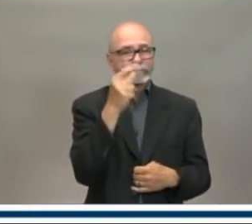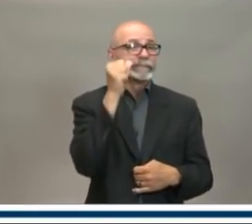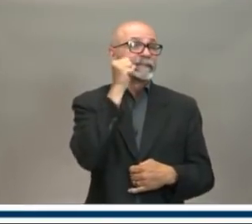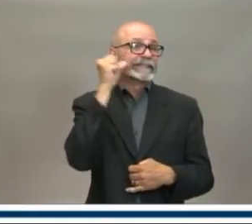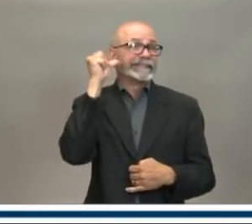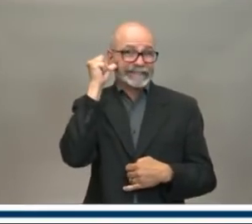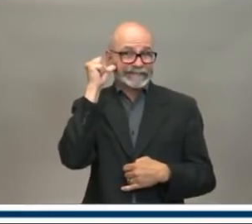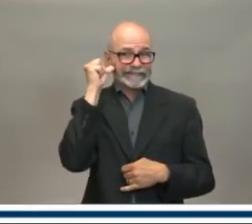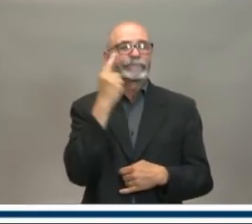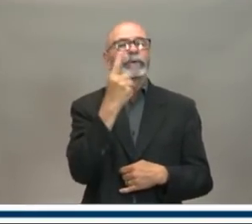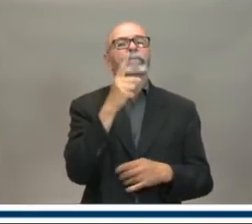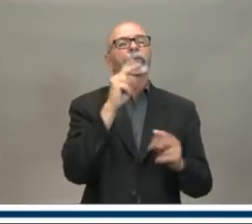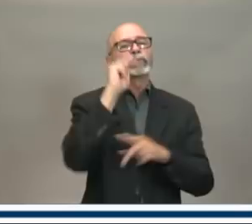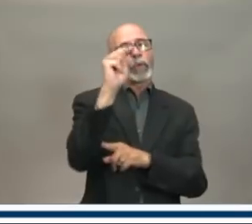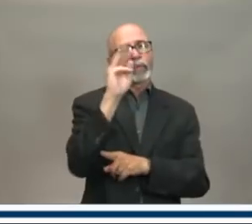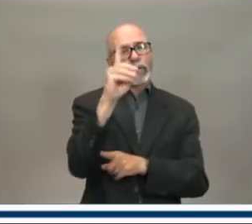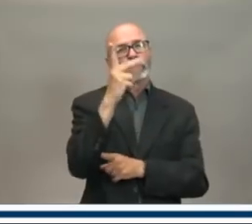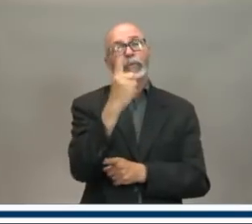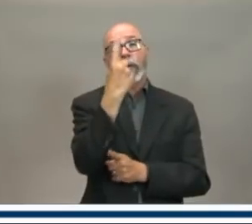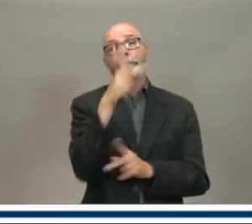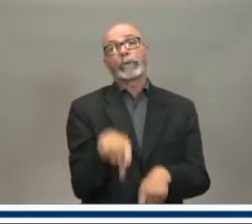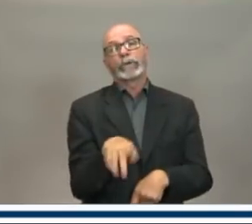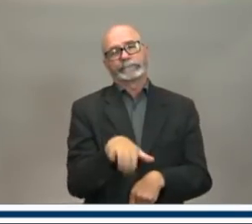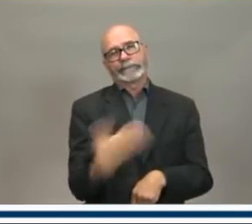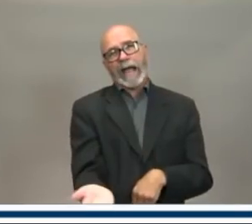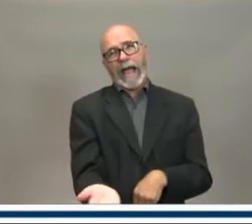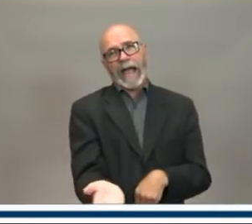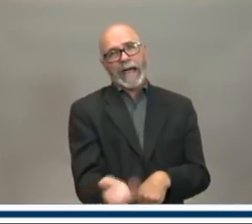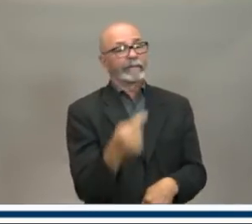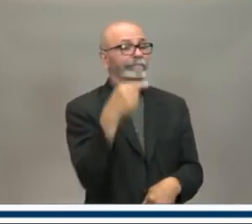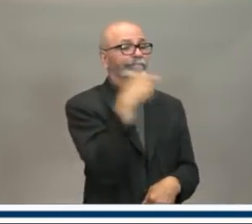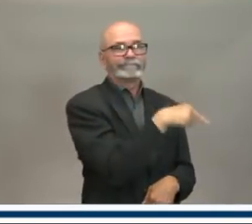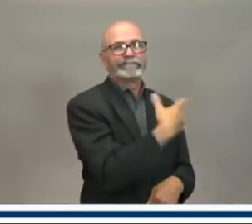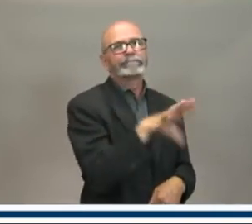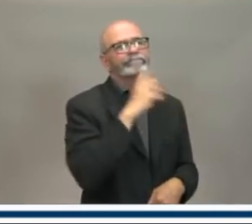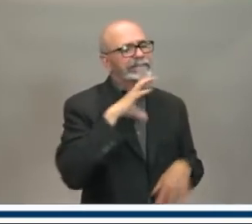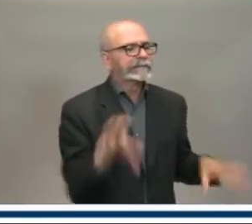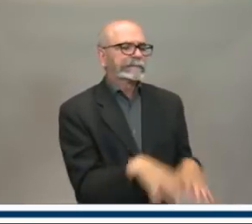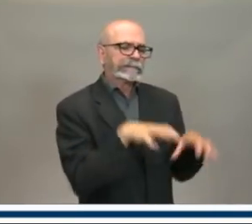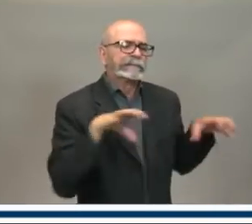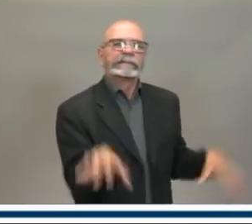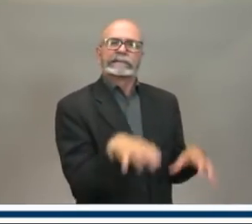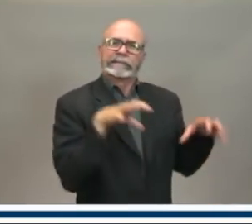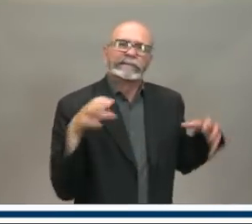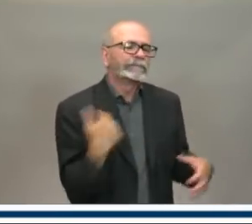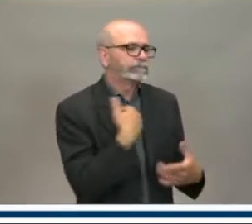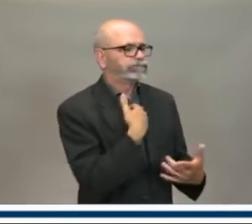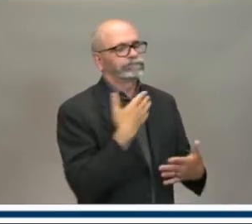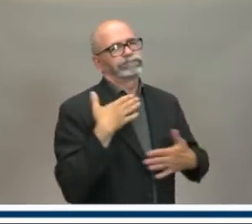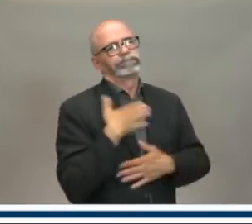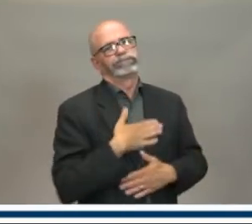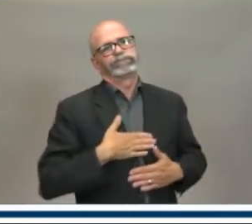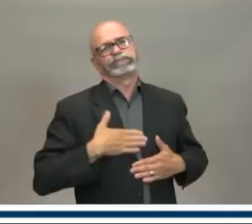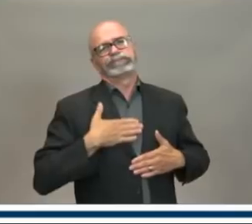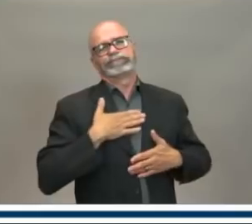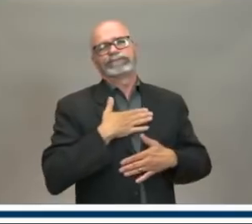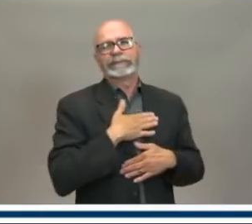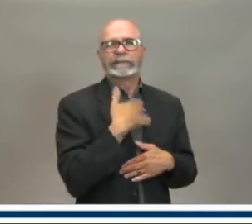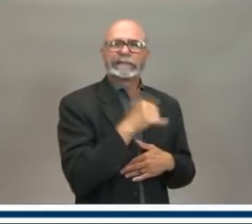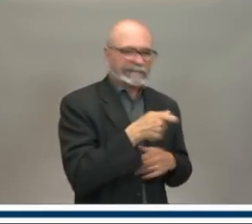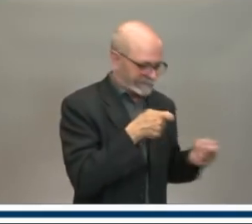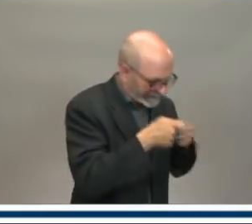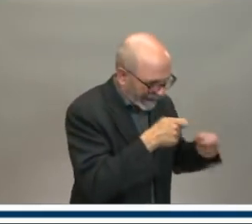thank those who at Northwood who are doing a tremendous job of continuing to deal with COVID as they provide care and